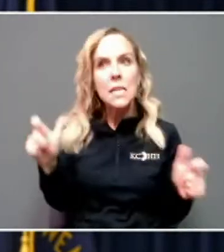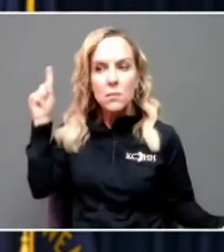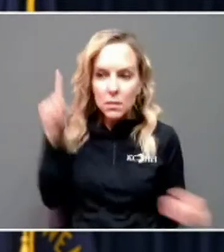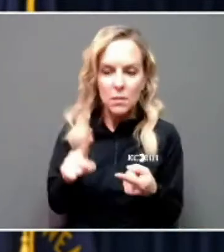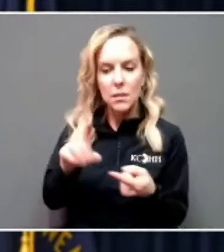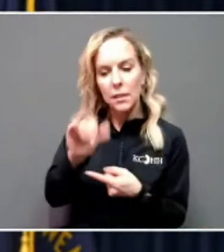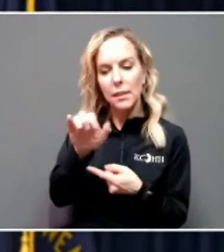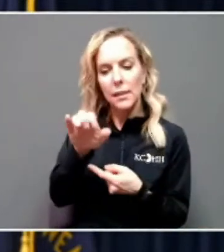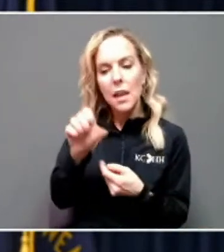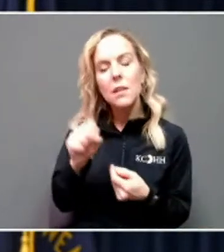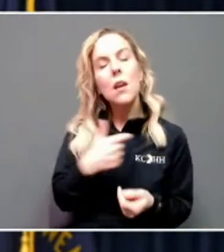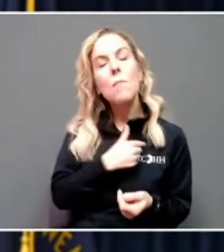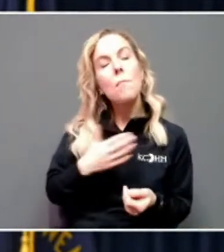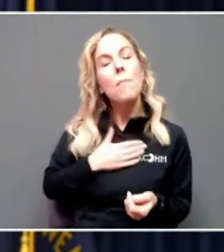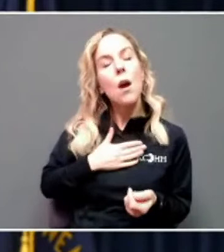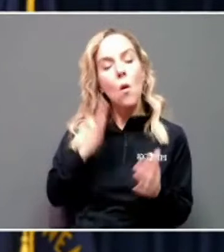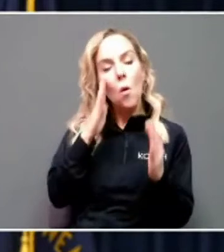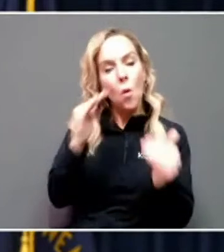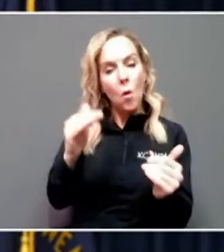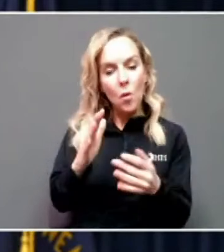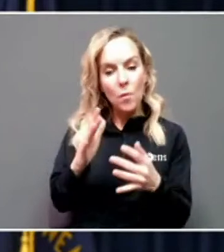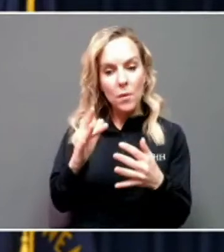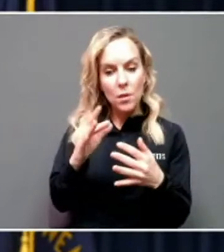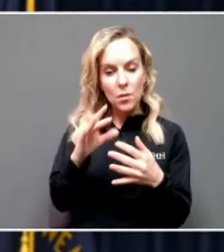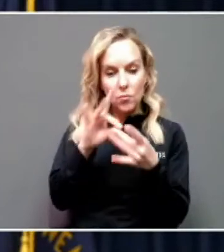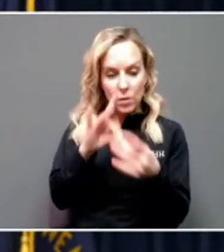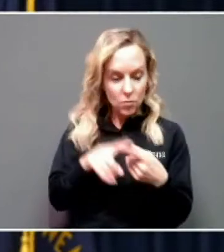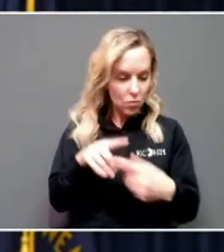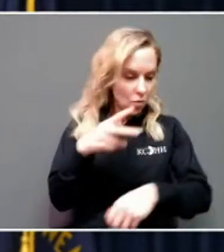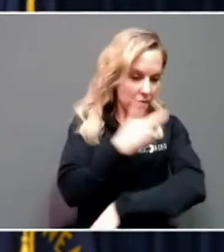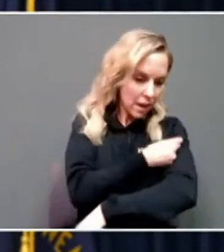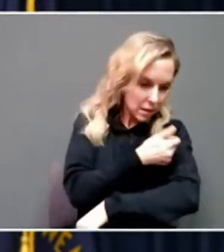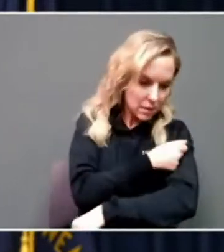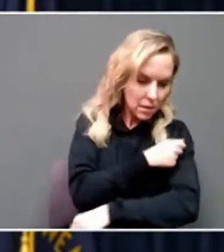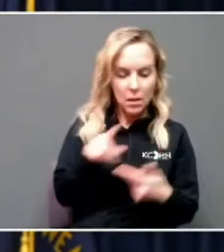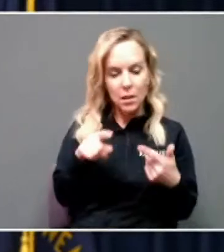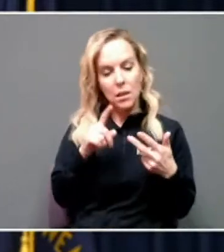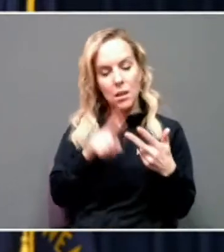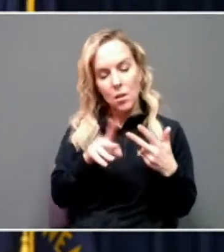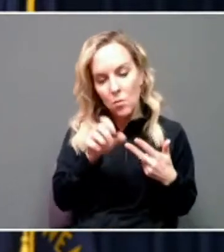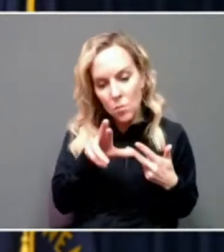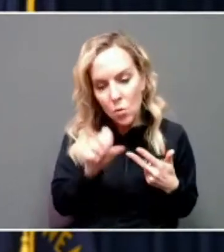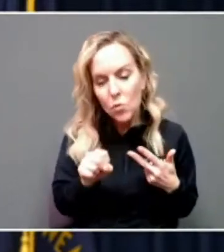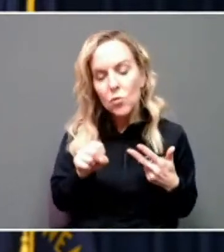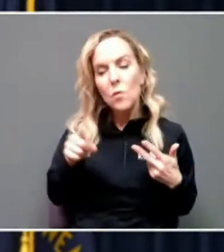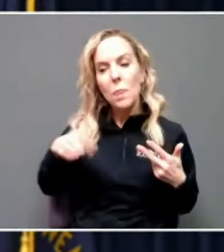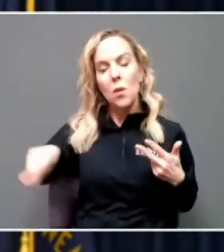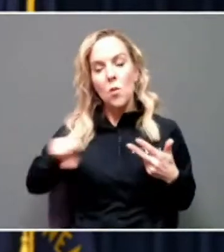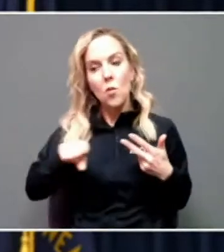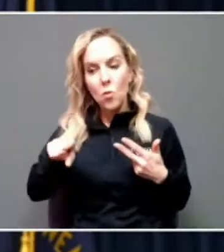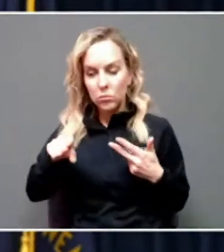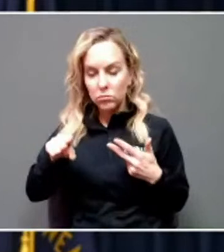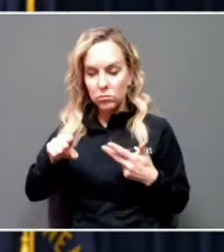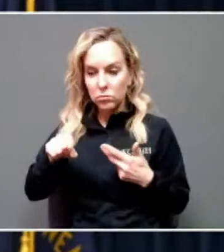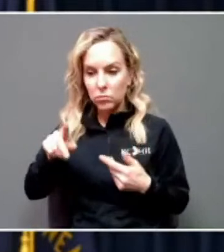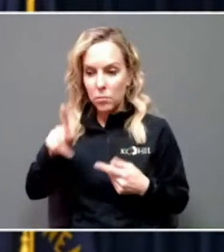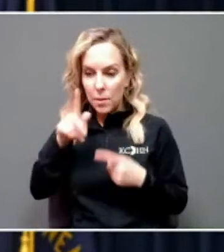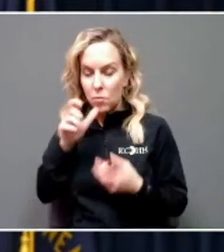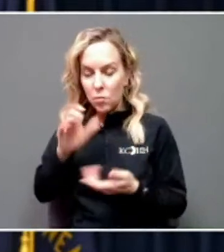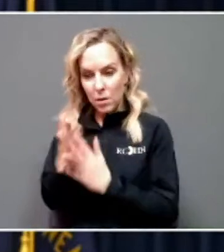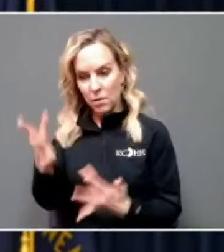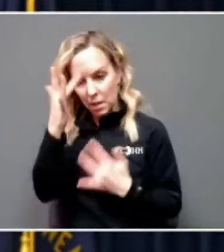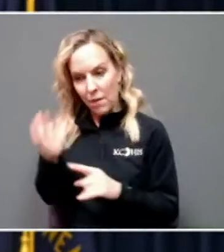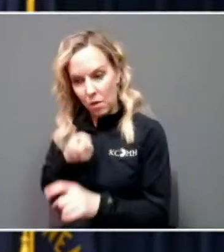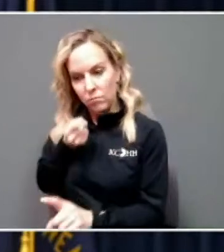hope is between vaccinations, boosters, and the number of people who've been infected with Omicron, and we'll see what that natural